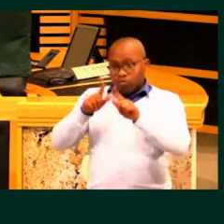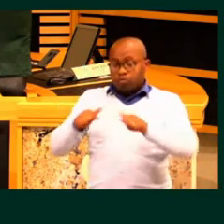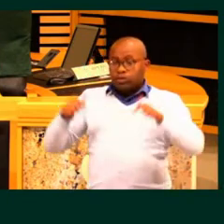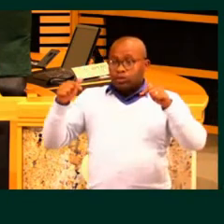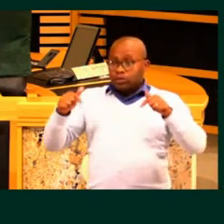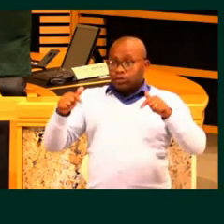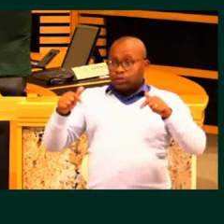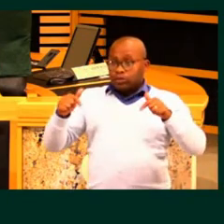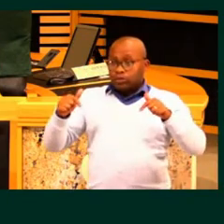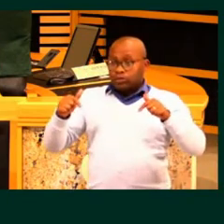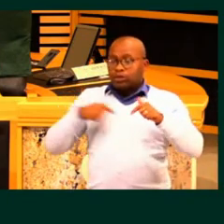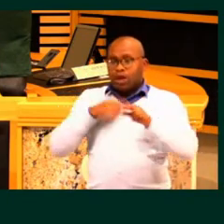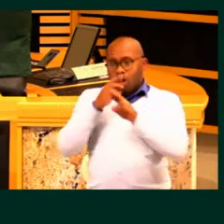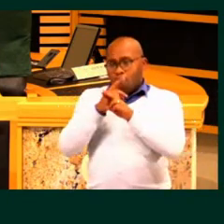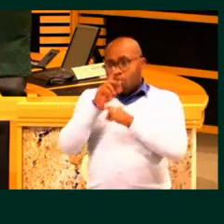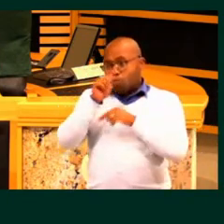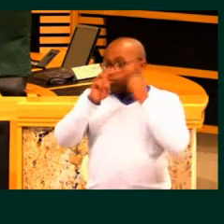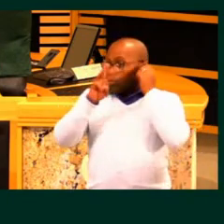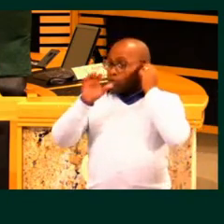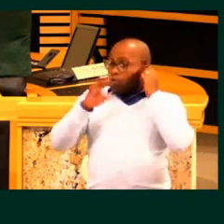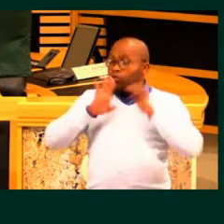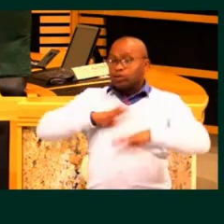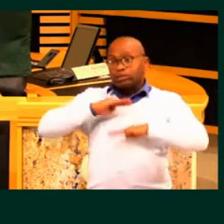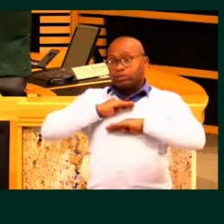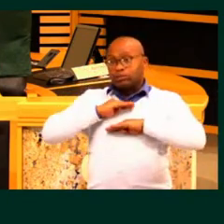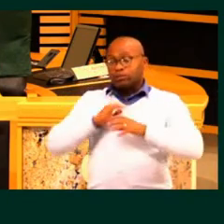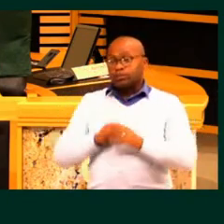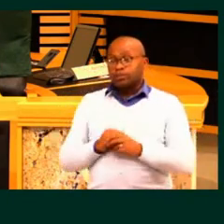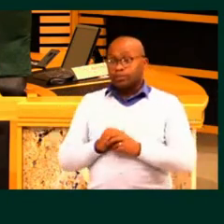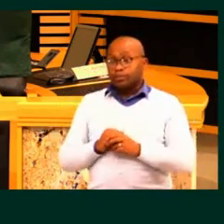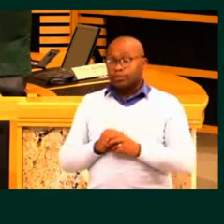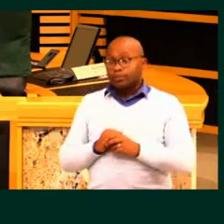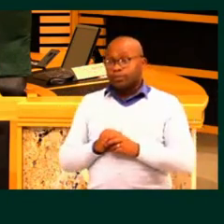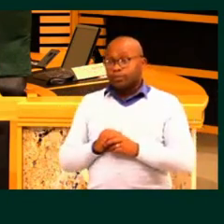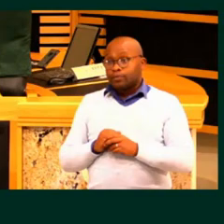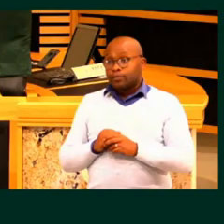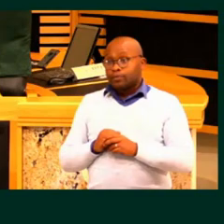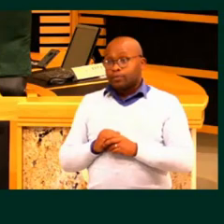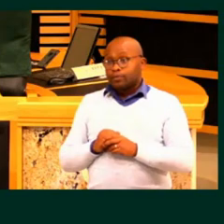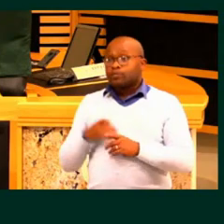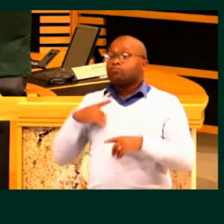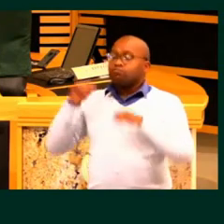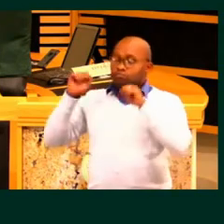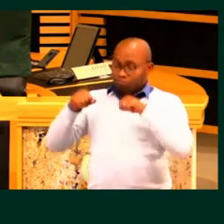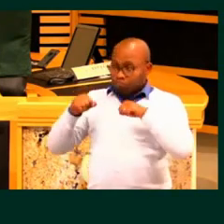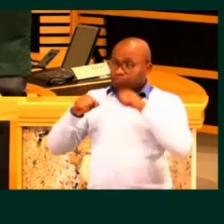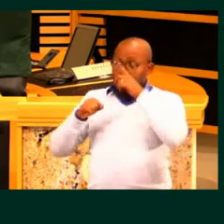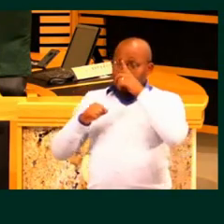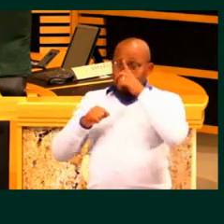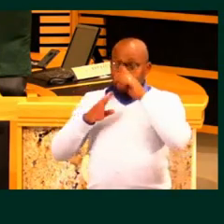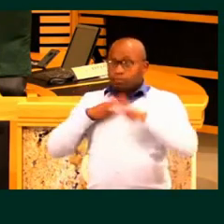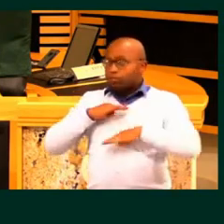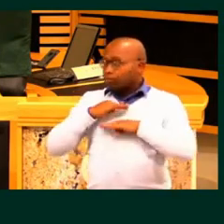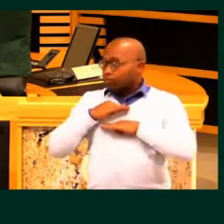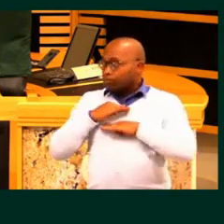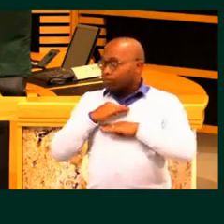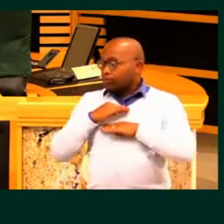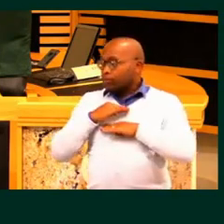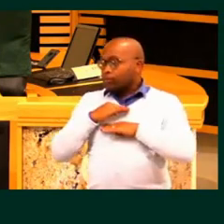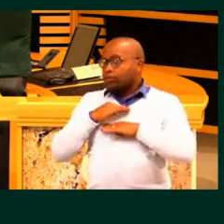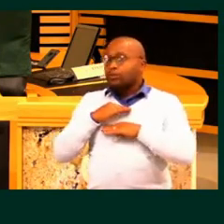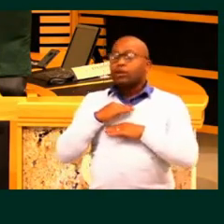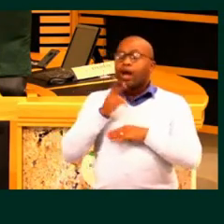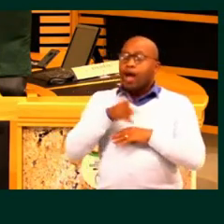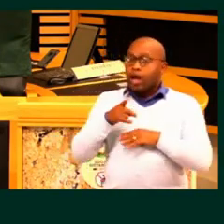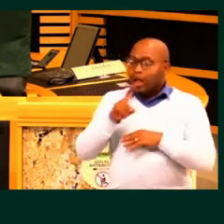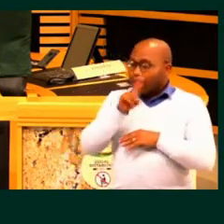duu honorable speaker thank you very much thank you very much honorable M honorable D is satisfied the last question directed to honorable MC human